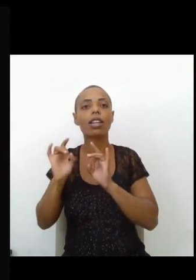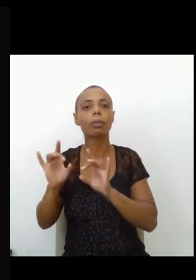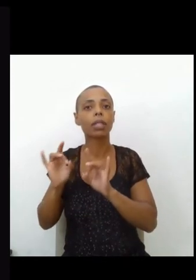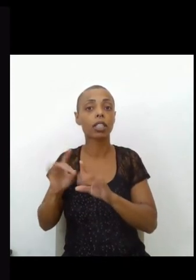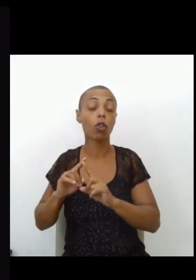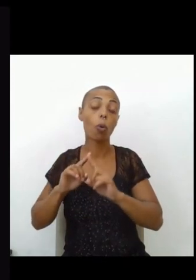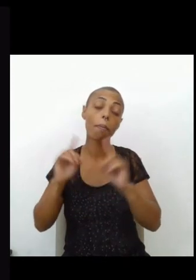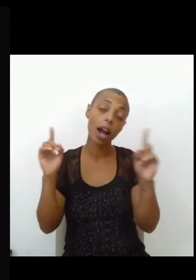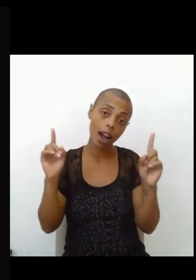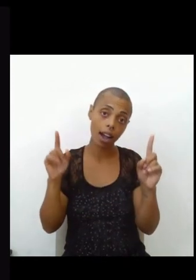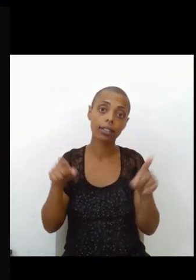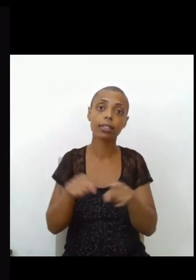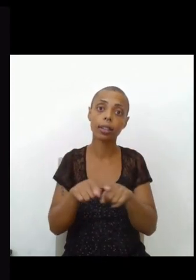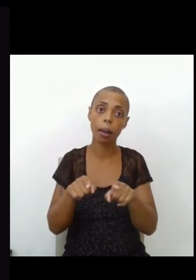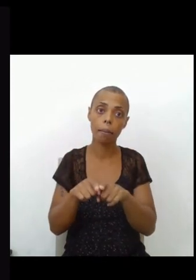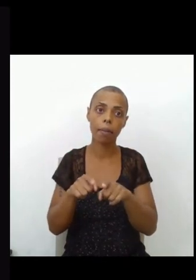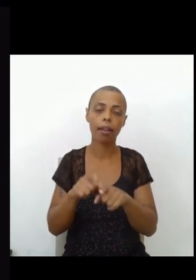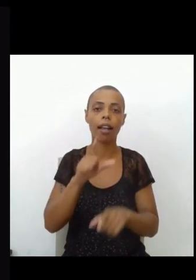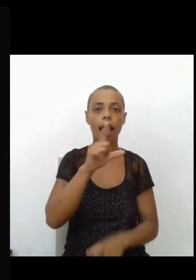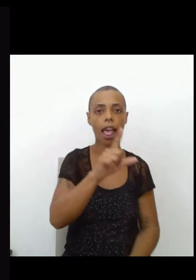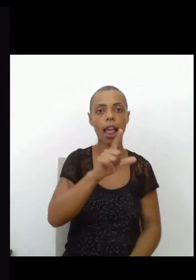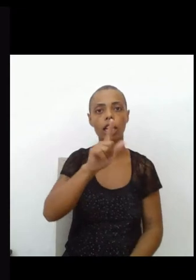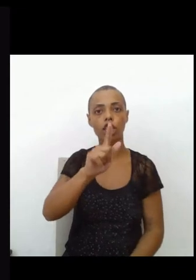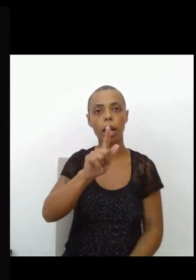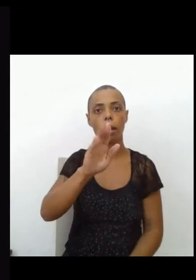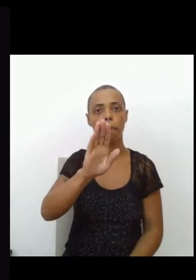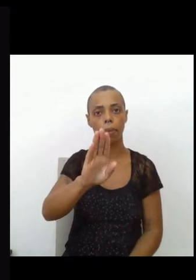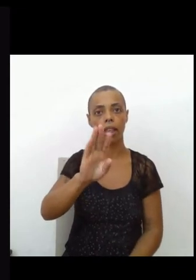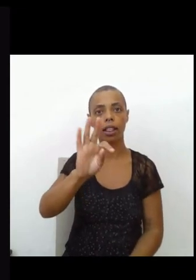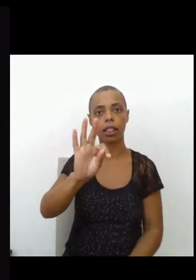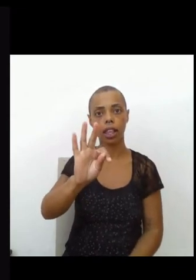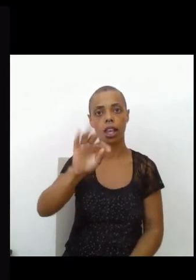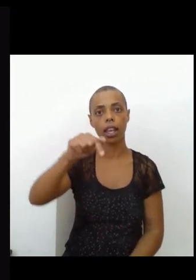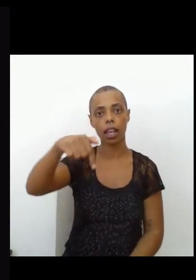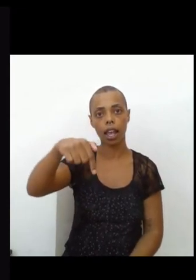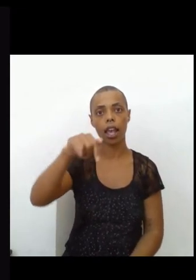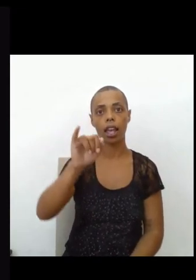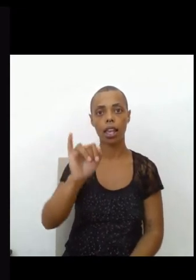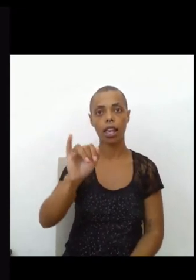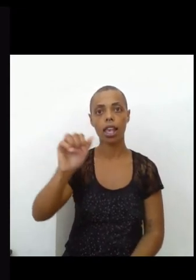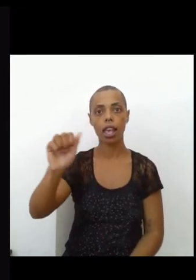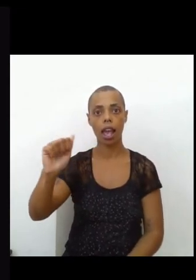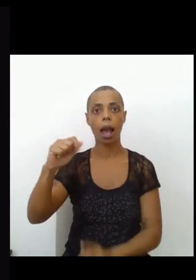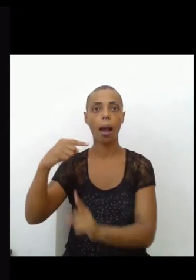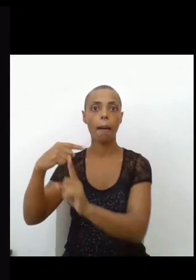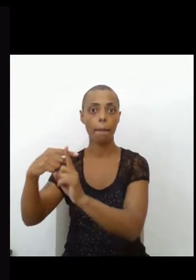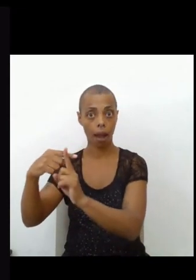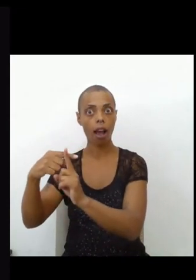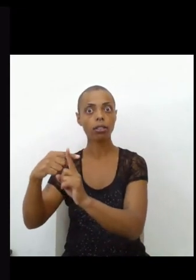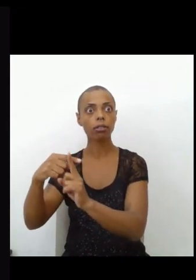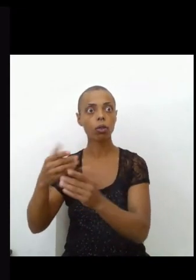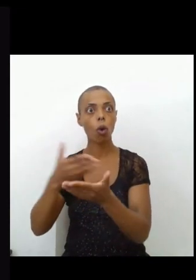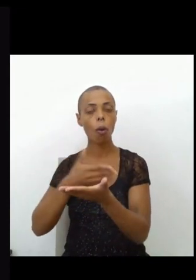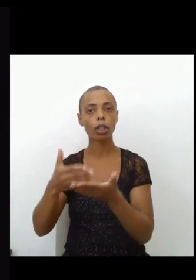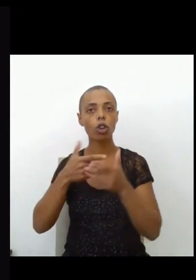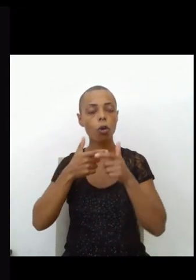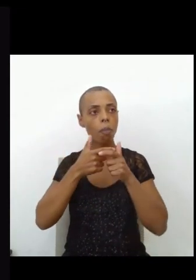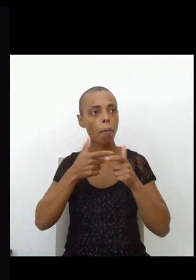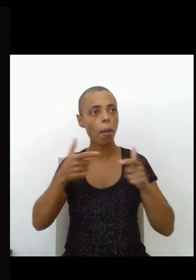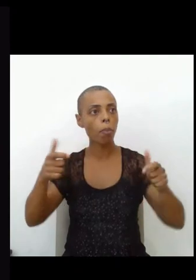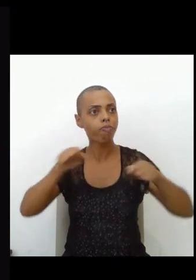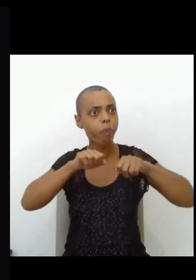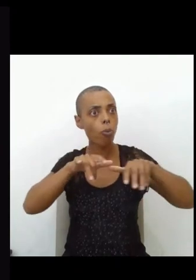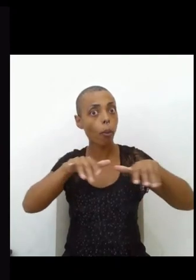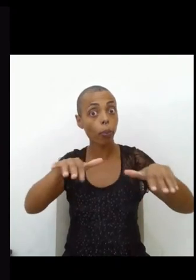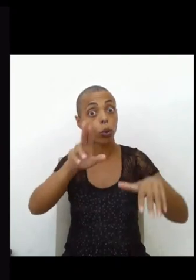lgbtiq plus has gained momentum and has been used as an organizing and advocacy tool for claiming